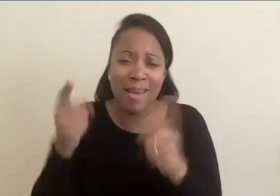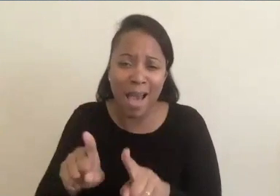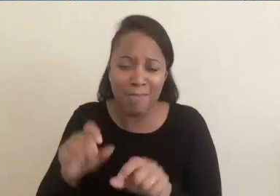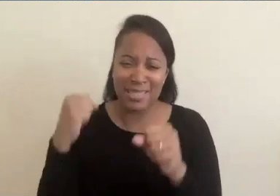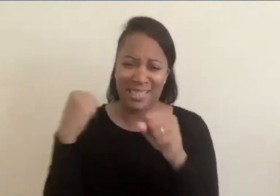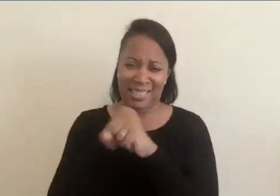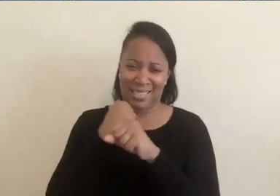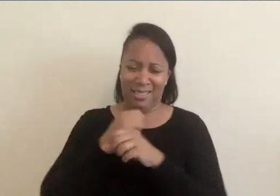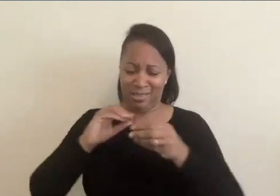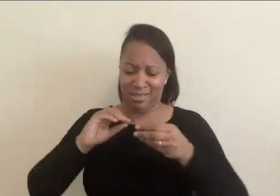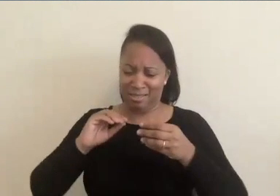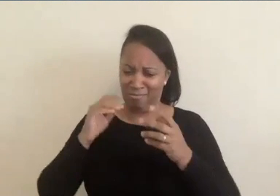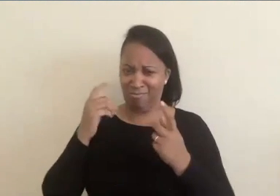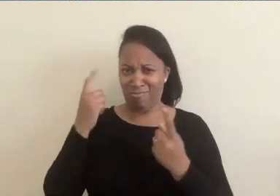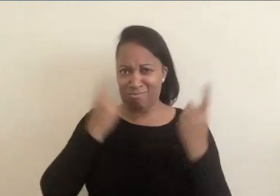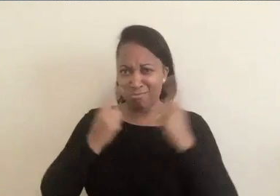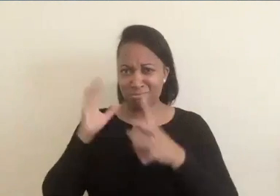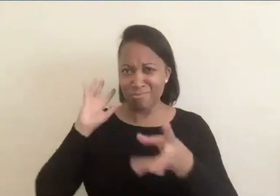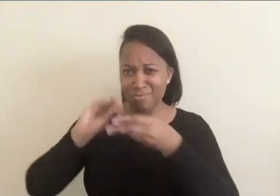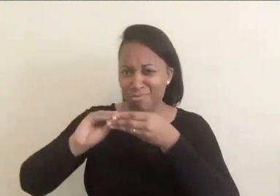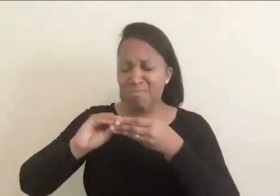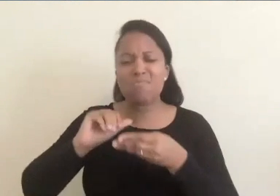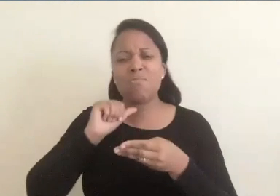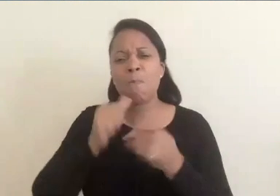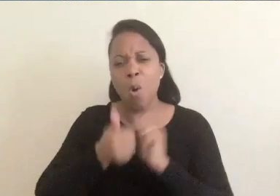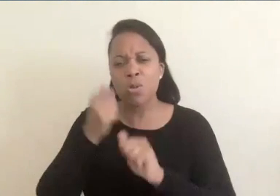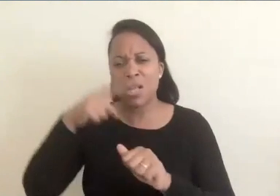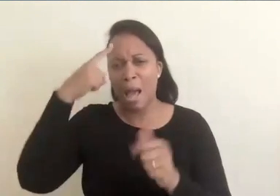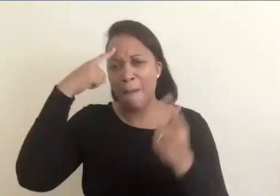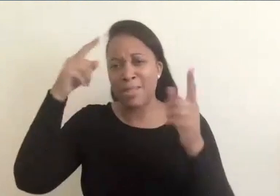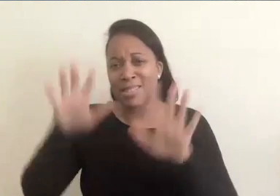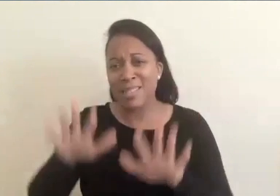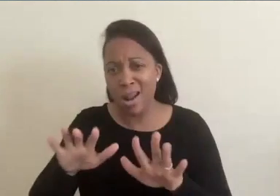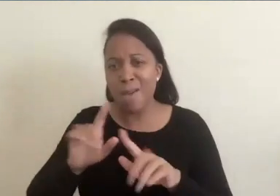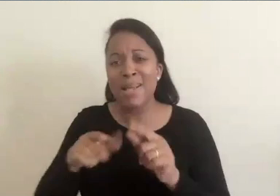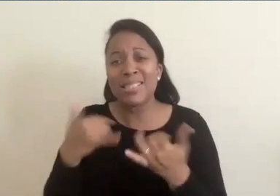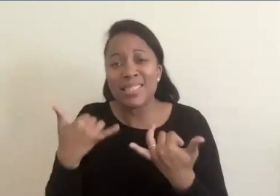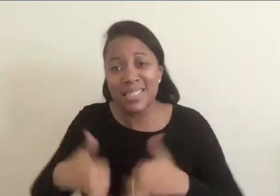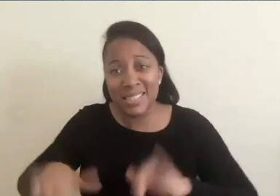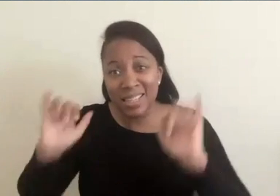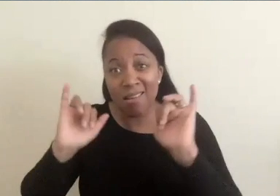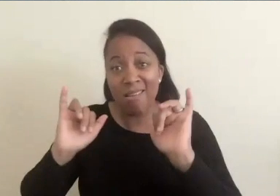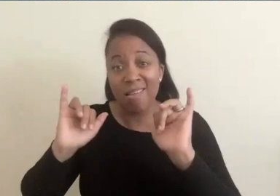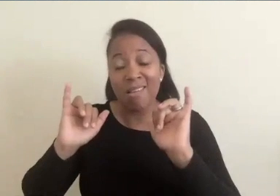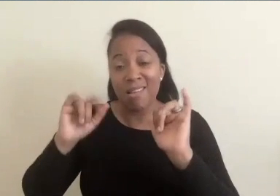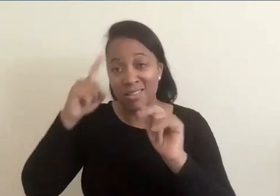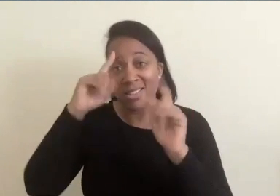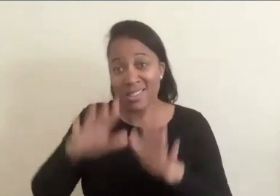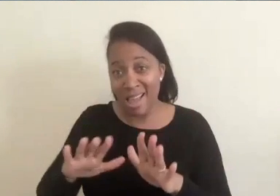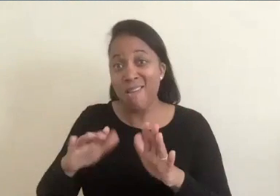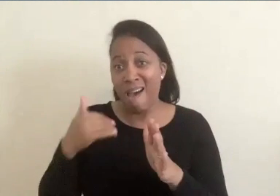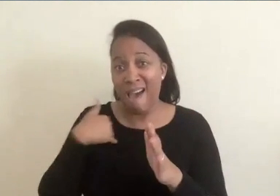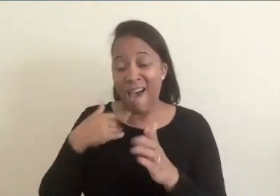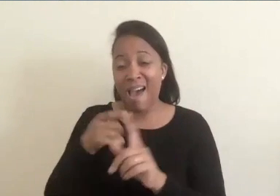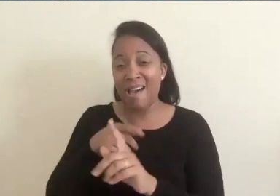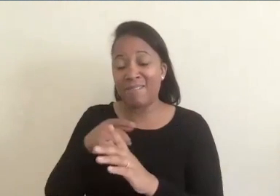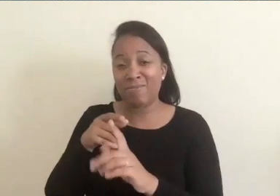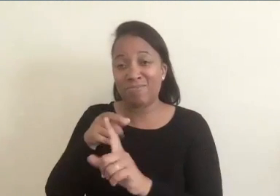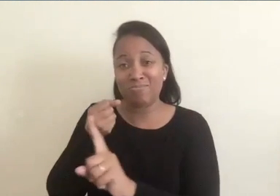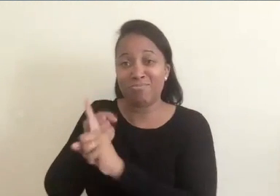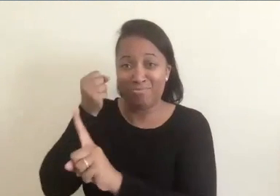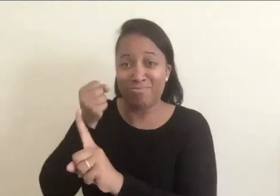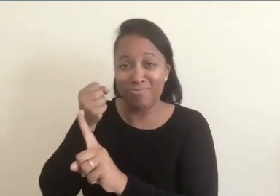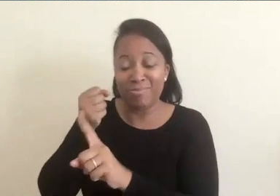claims don't go to trial; they settle. But settlements have real-life implications. Employers are really paying money. Employers